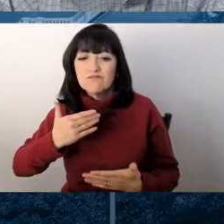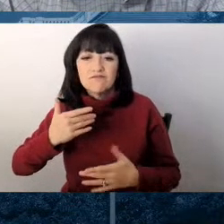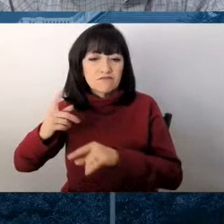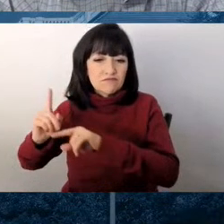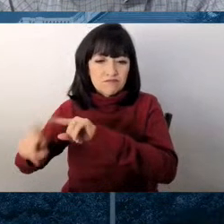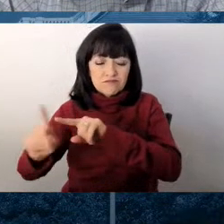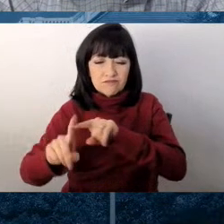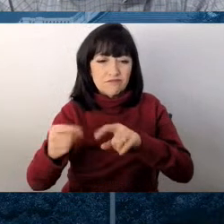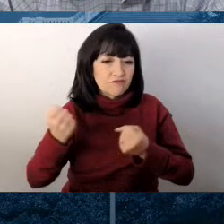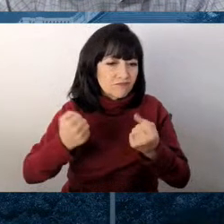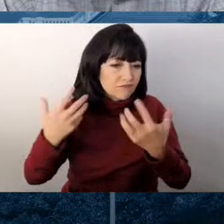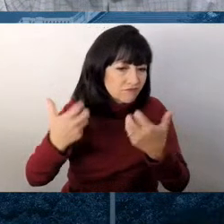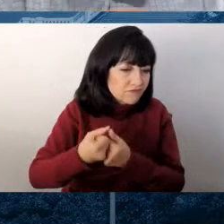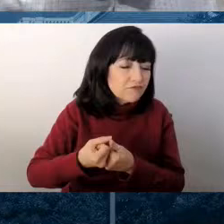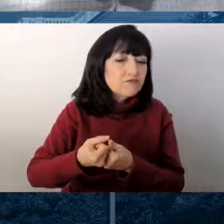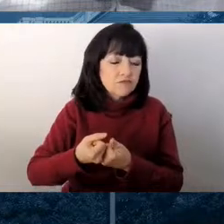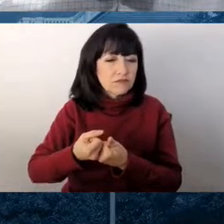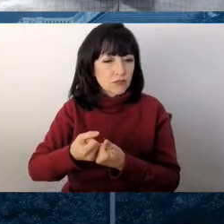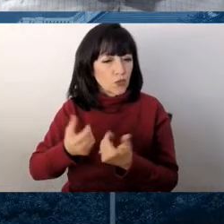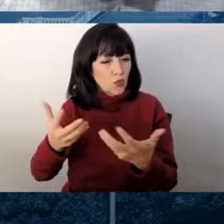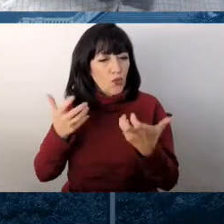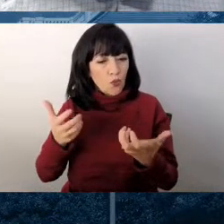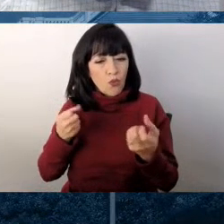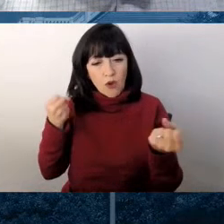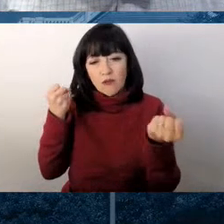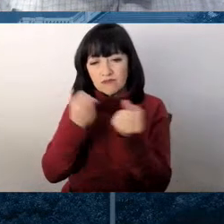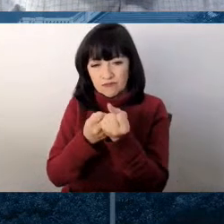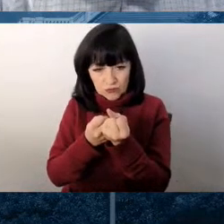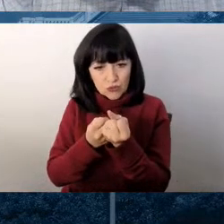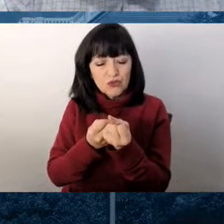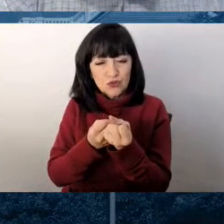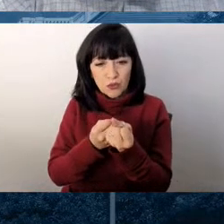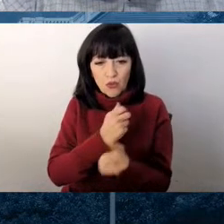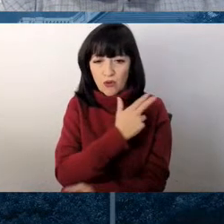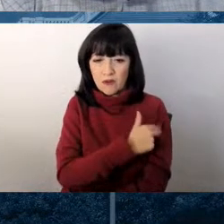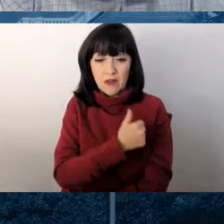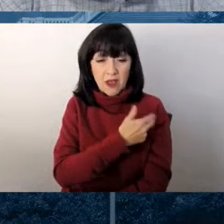healthcare facilities that we can. And we know there's not, I think I explained last week, there's not a